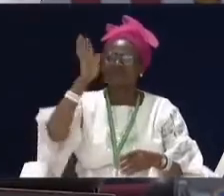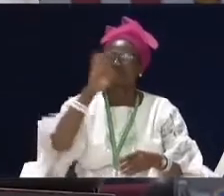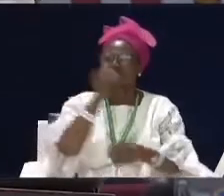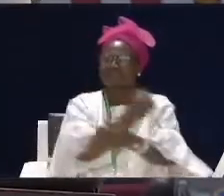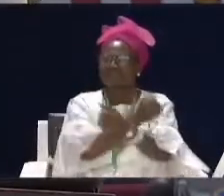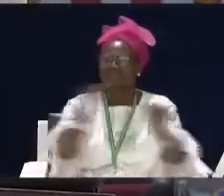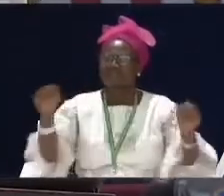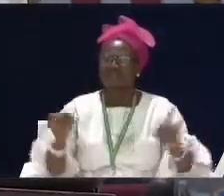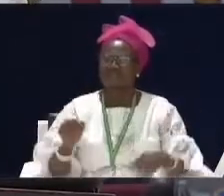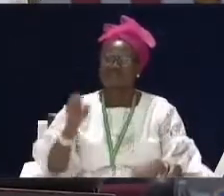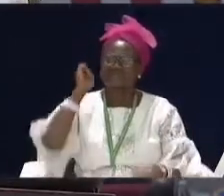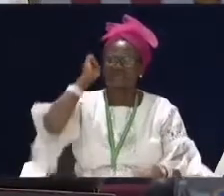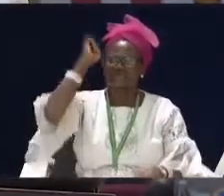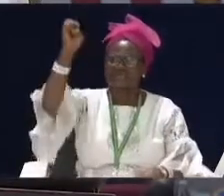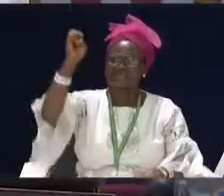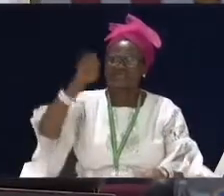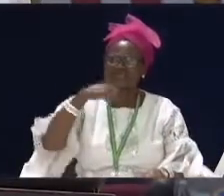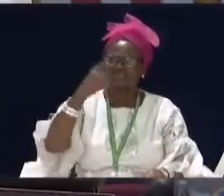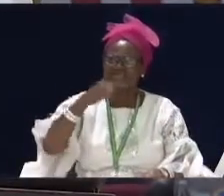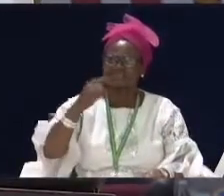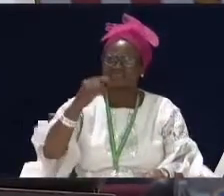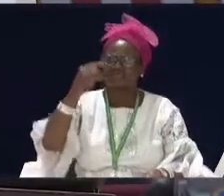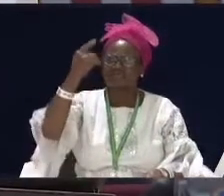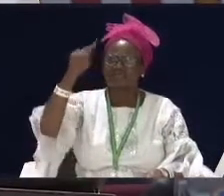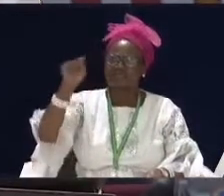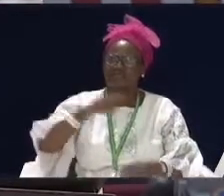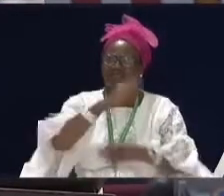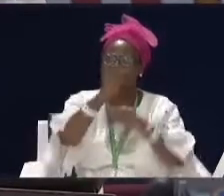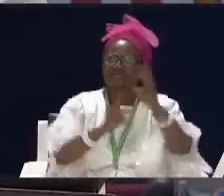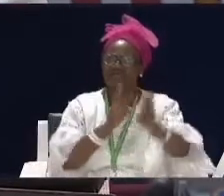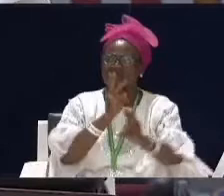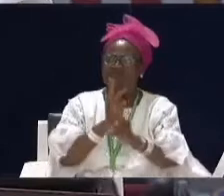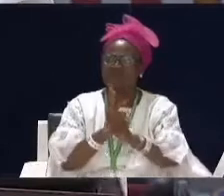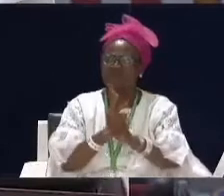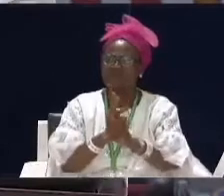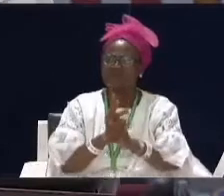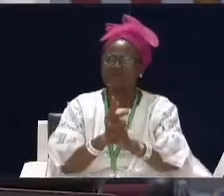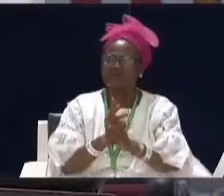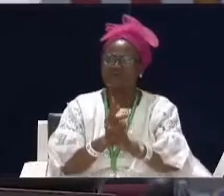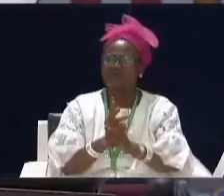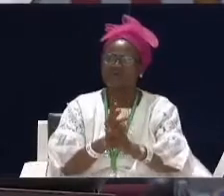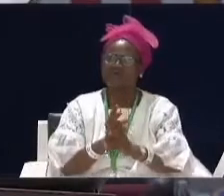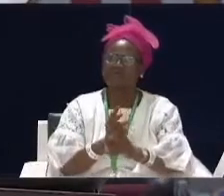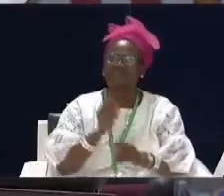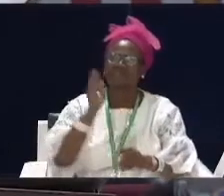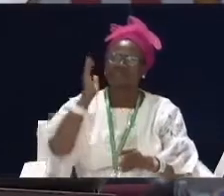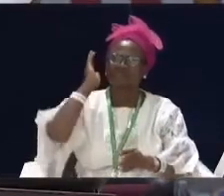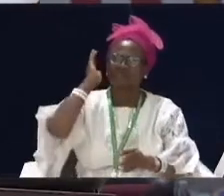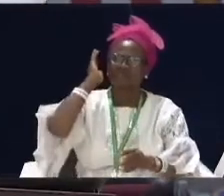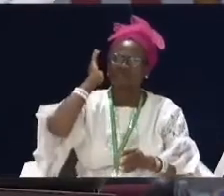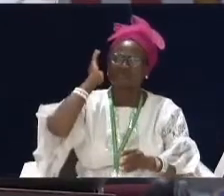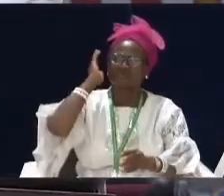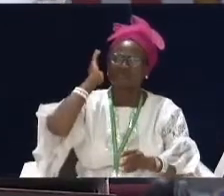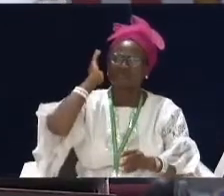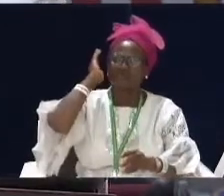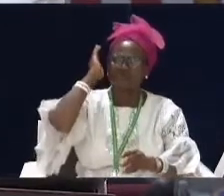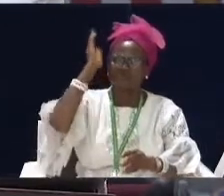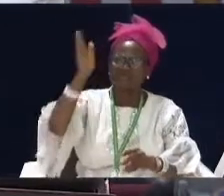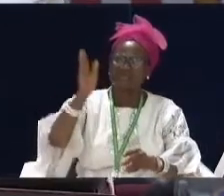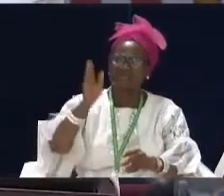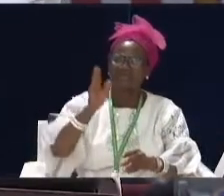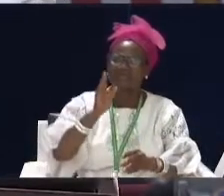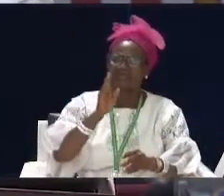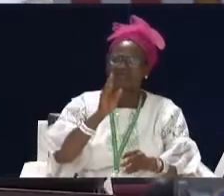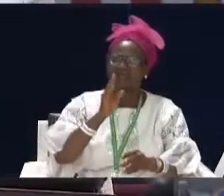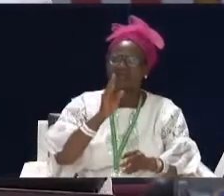But he says that the world this year will be relatively more peaceful.